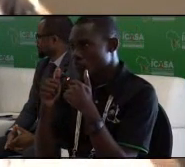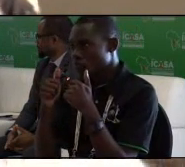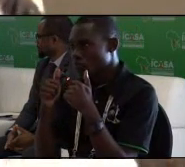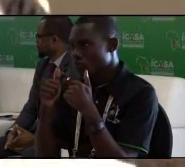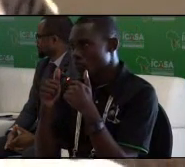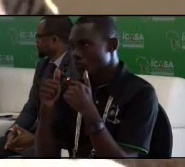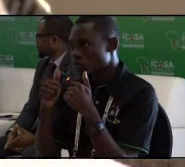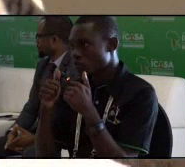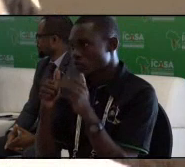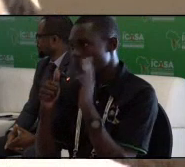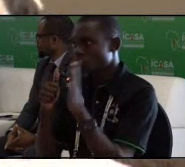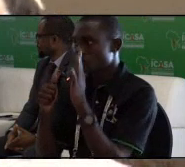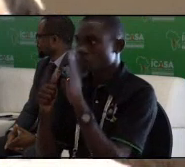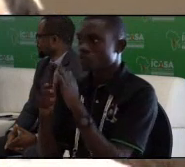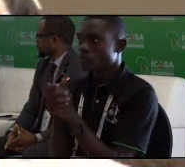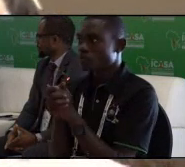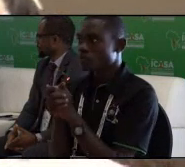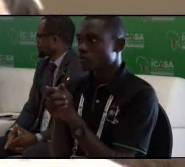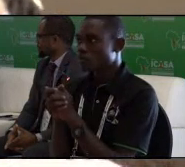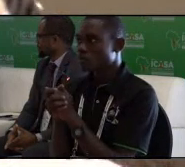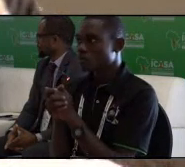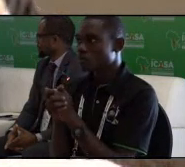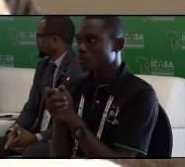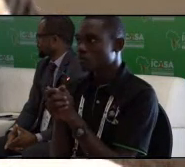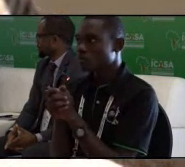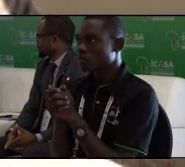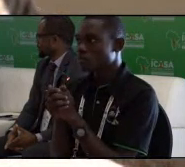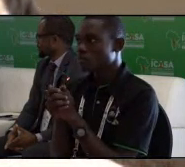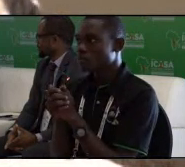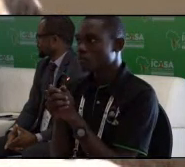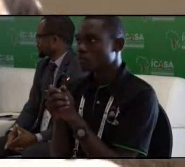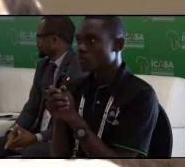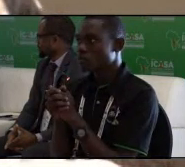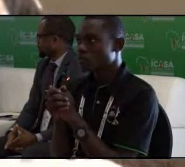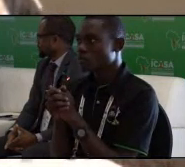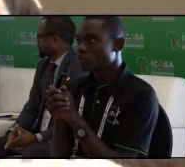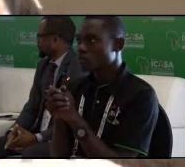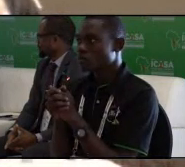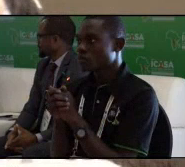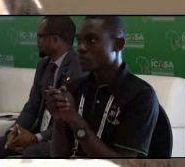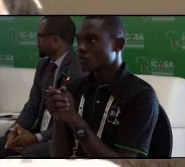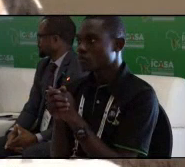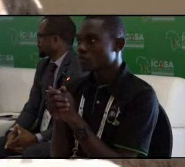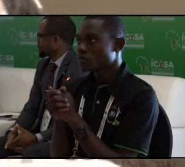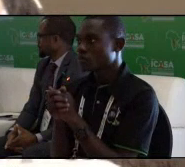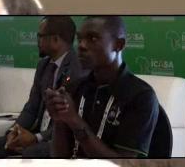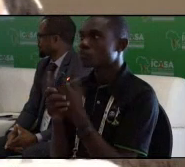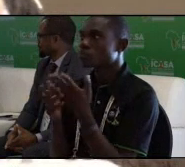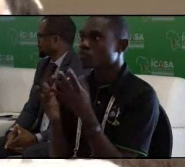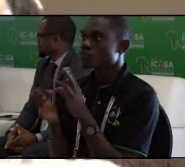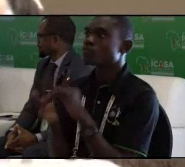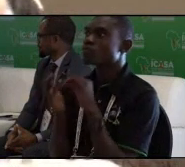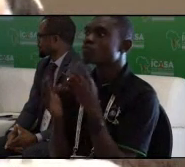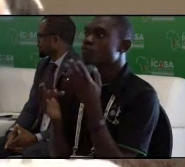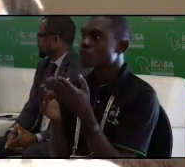the other the catalytic procurements like the staff procurement of Milan, that was a special one,